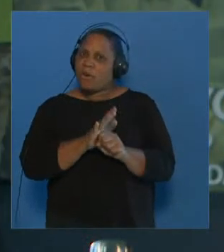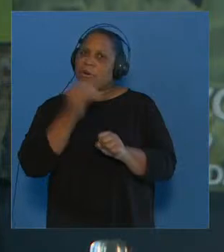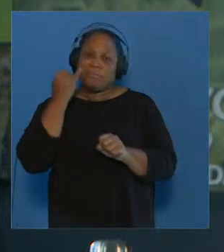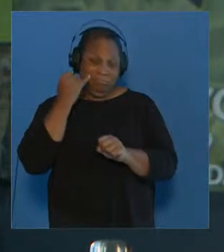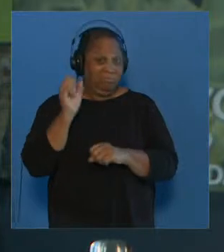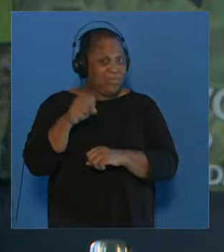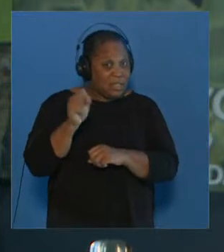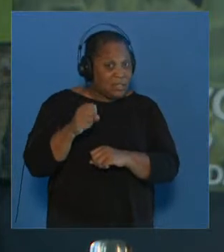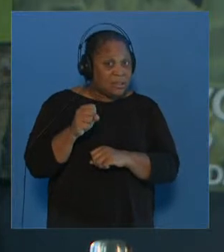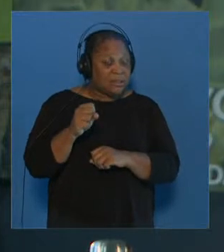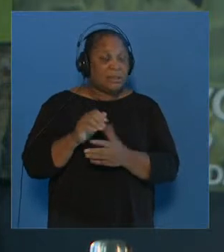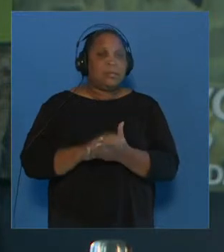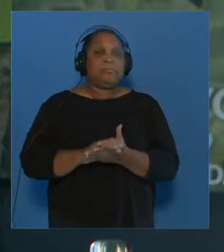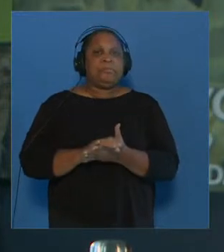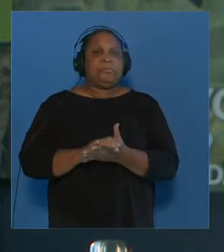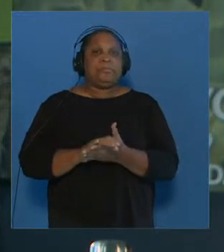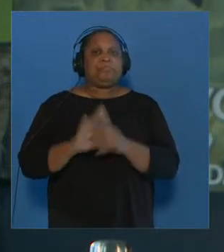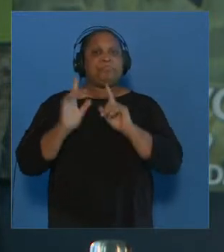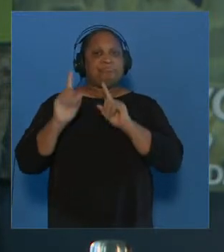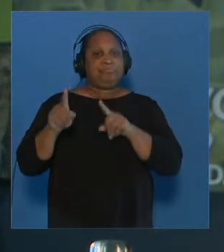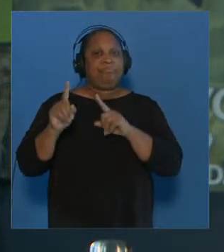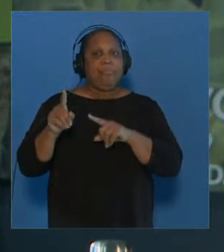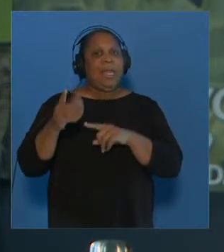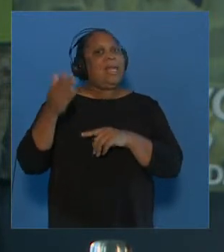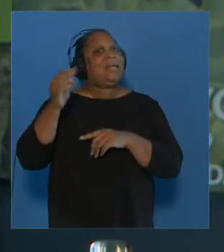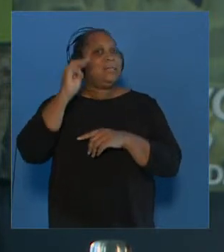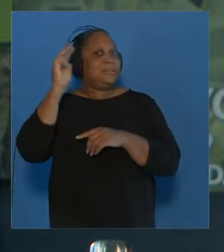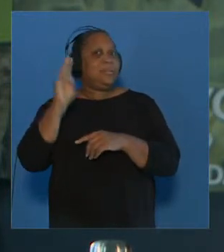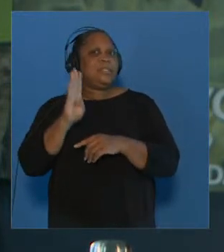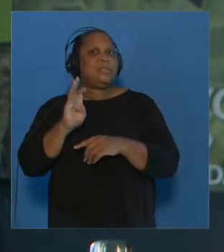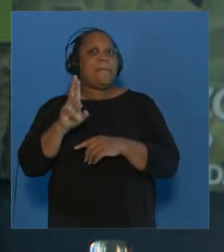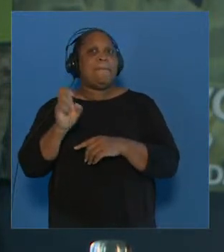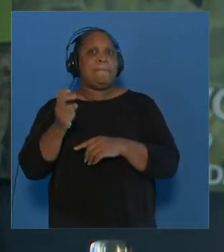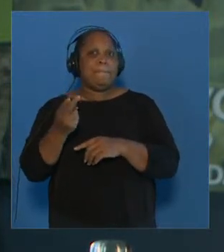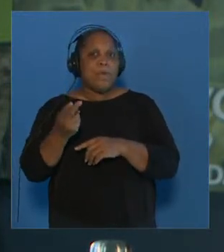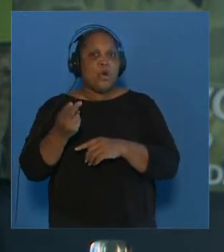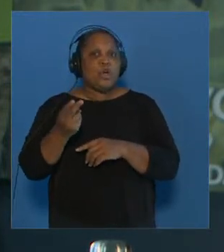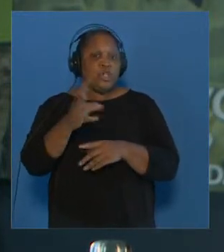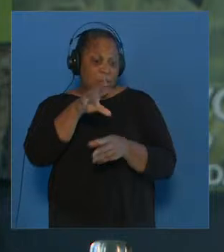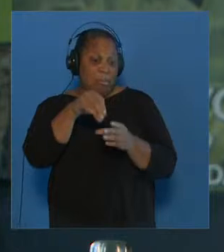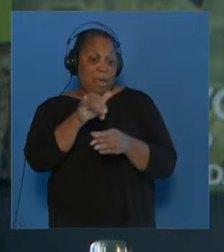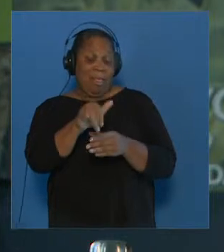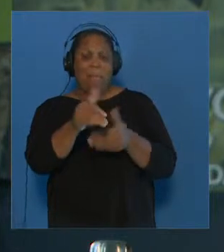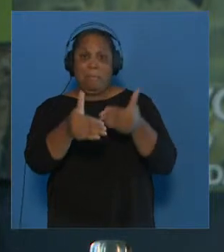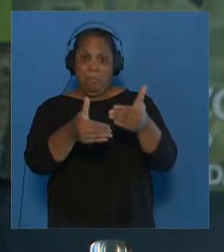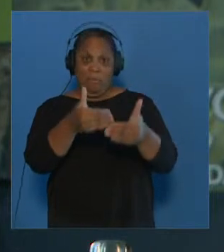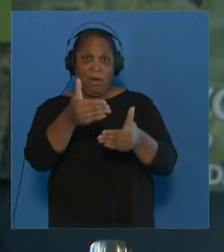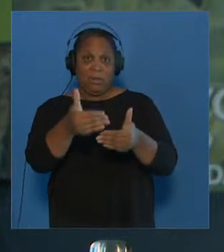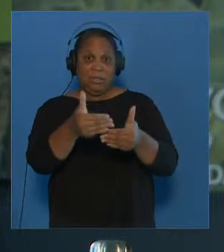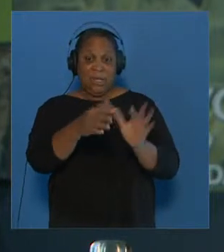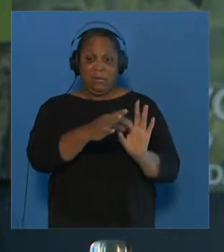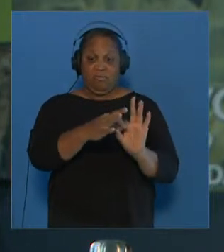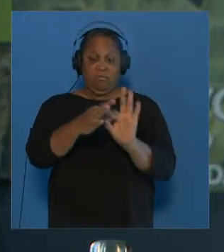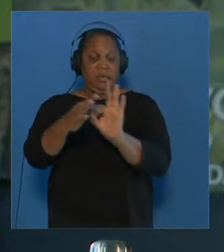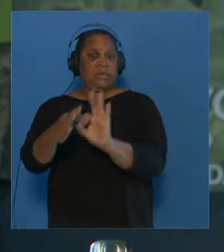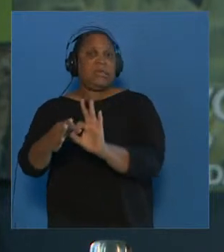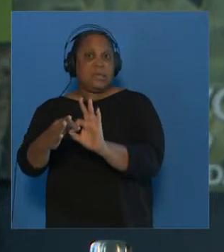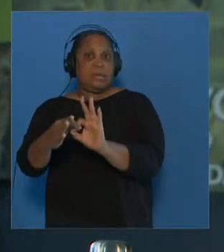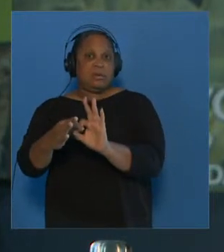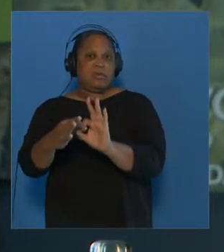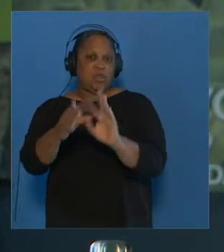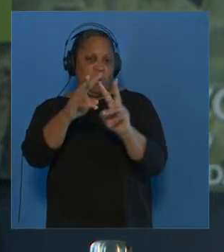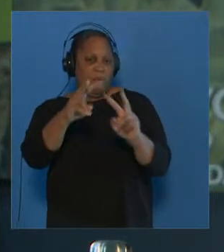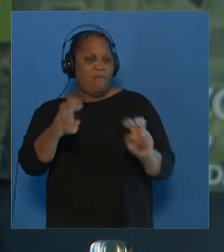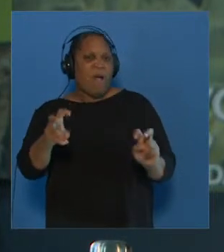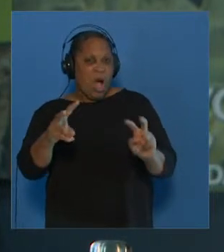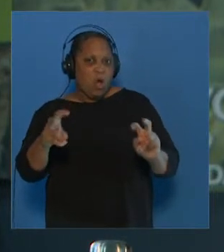case? As Mr. Birch indicated, that part of that process with respect to evaluating